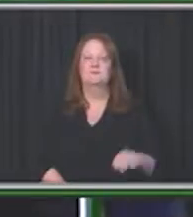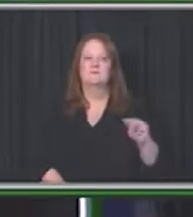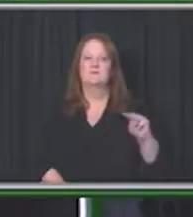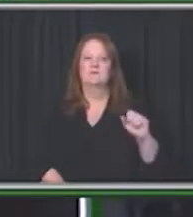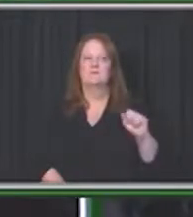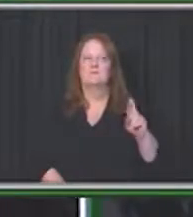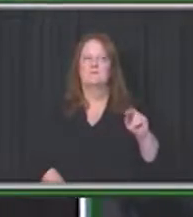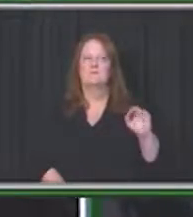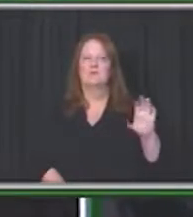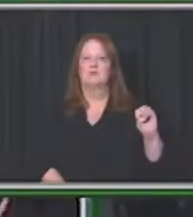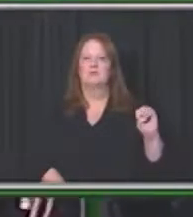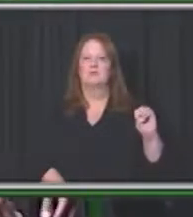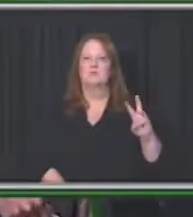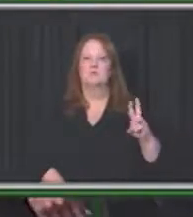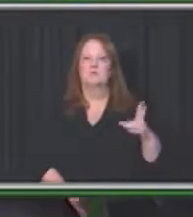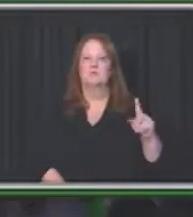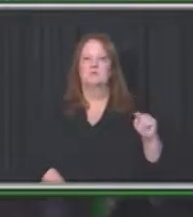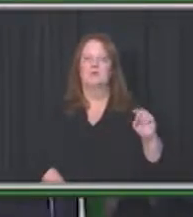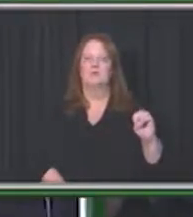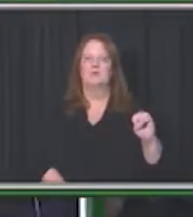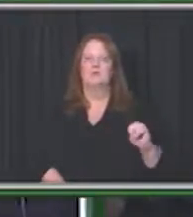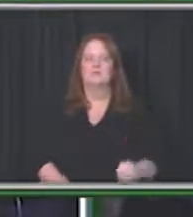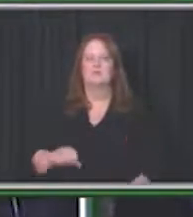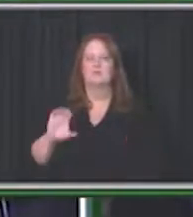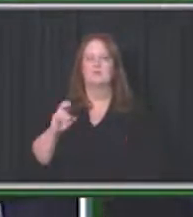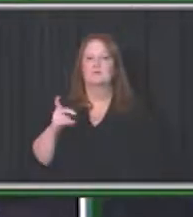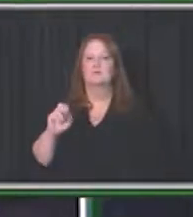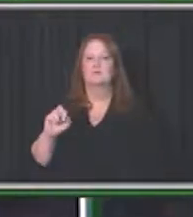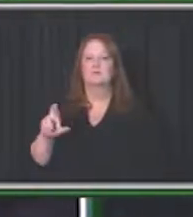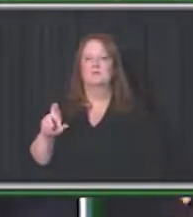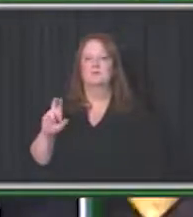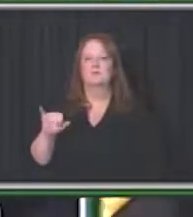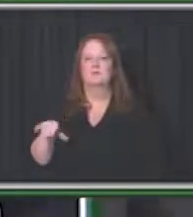Maurice White. Christopher Uy.